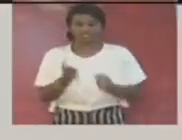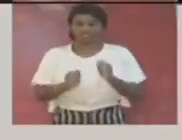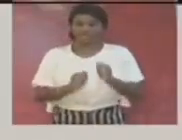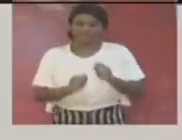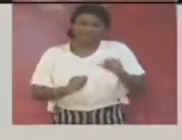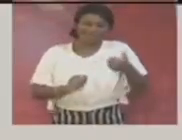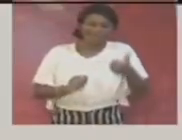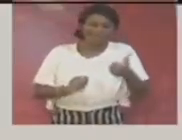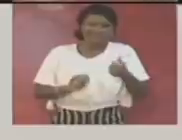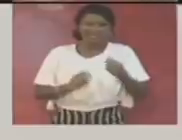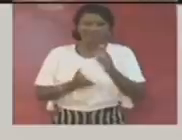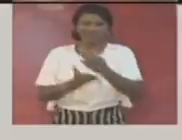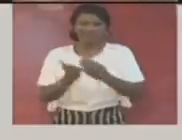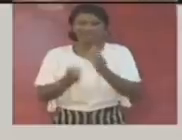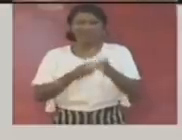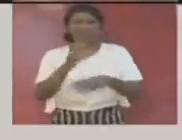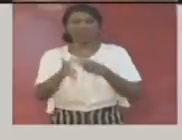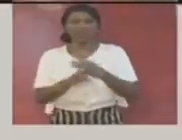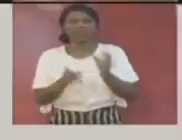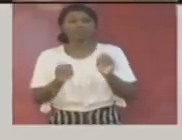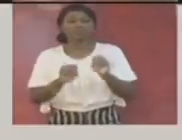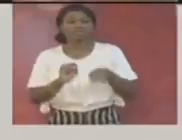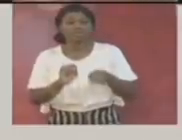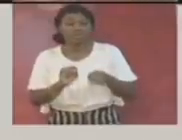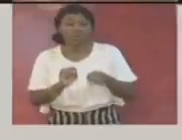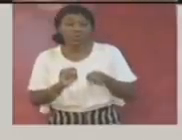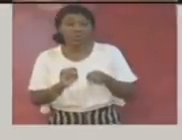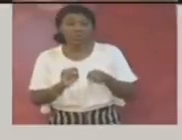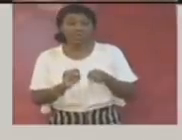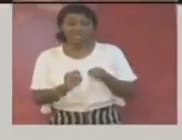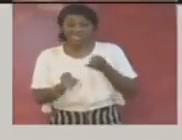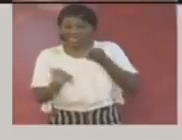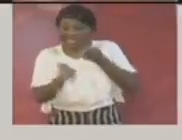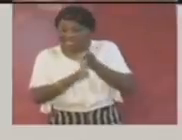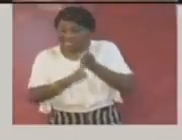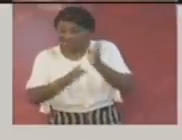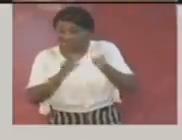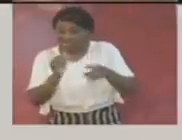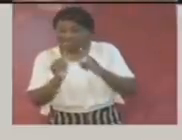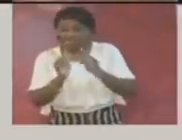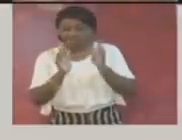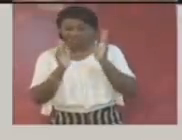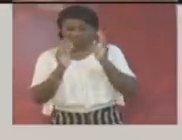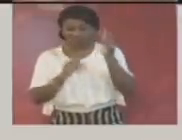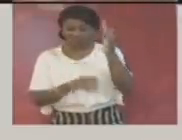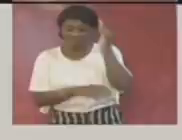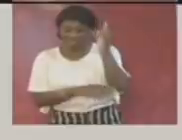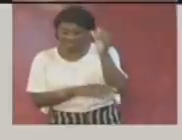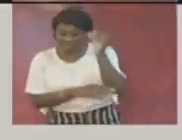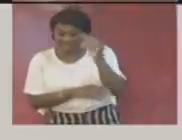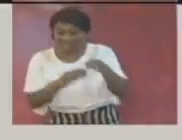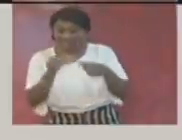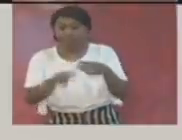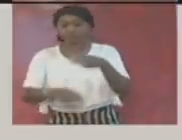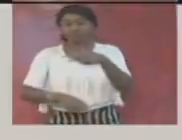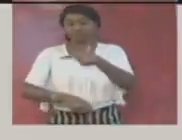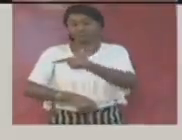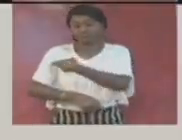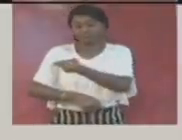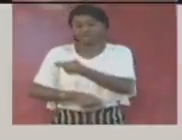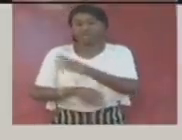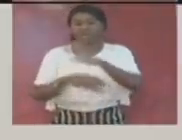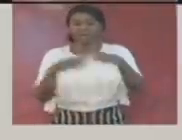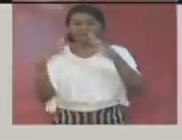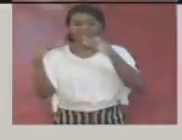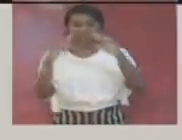world. So the Strategic Advisory Group of Experts on Immunization, the SAGE group, would have met and published